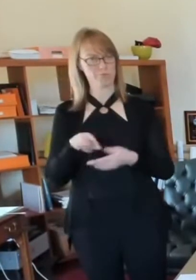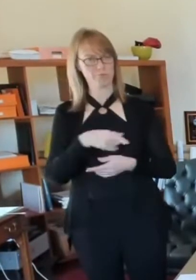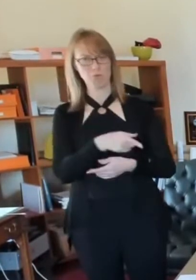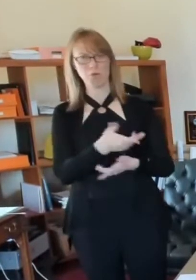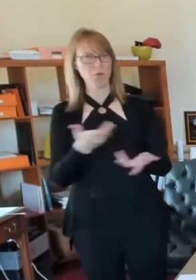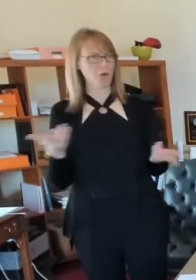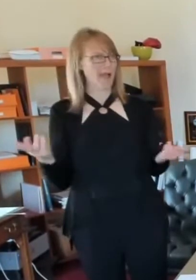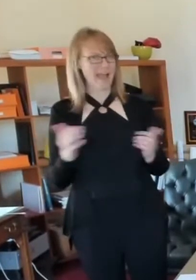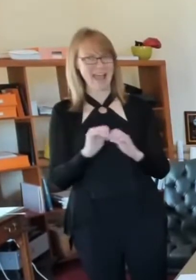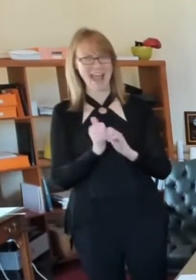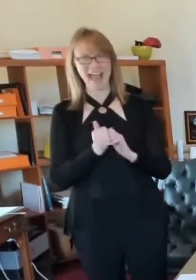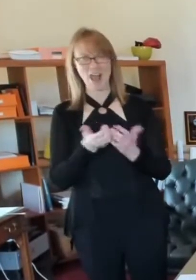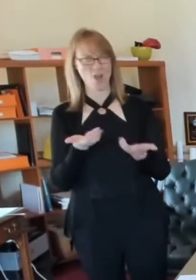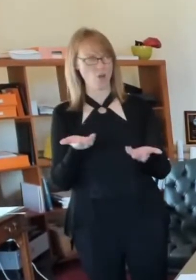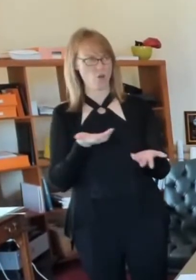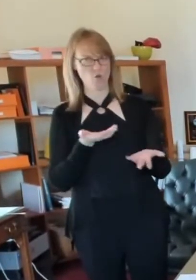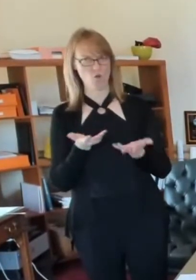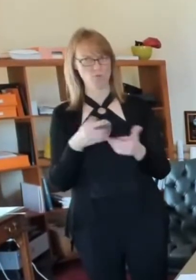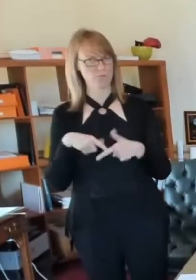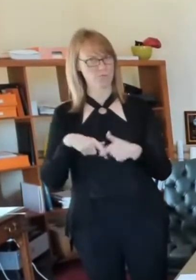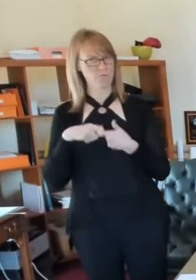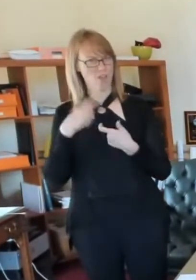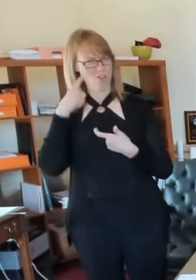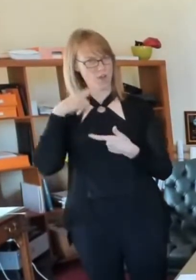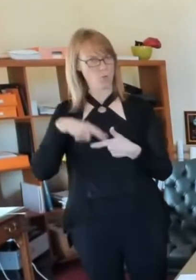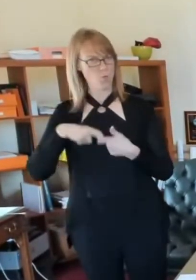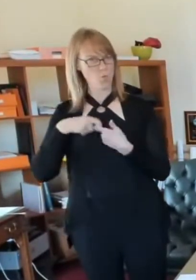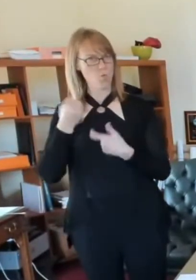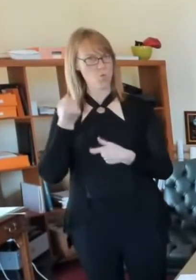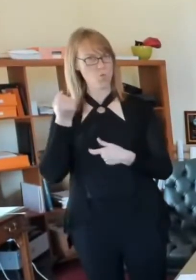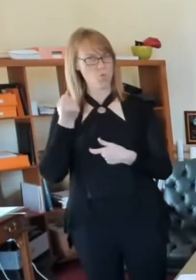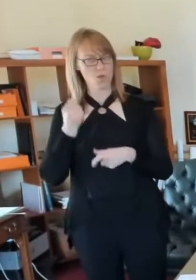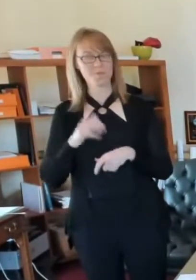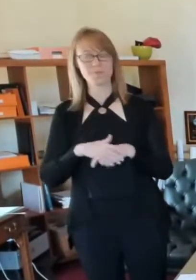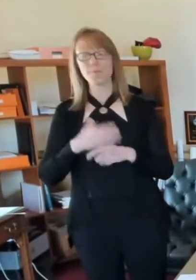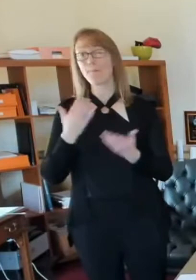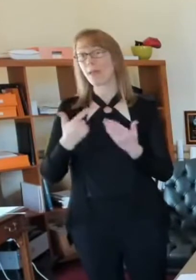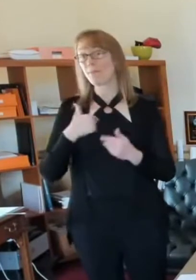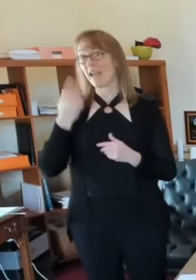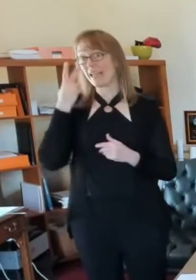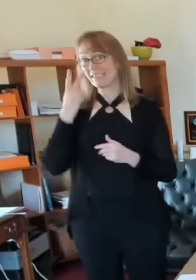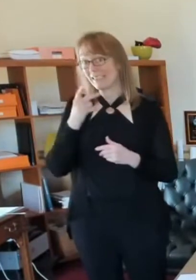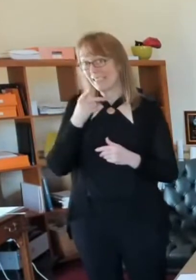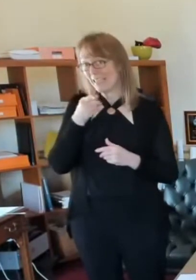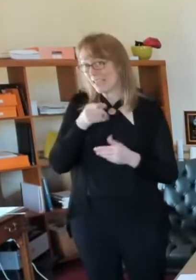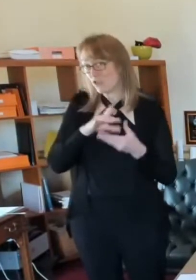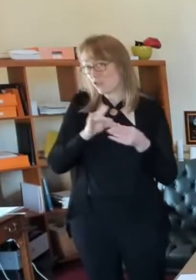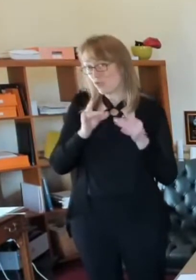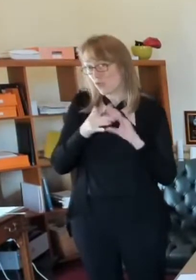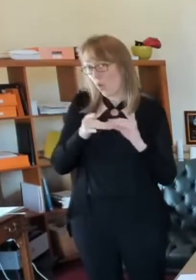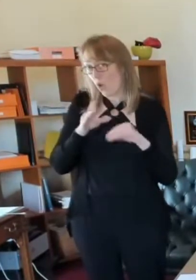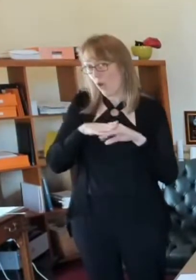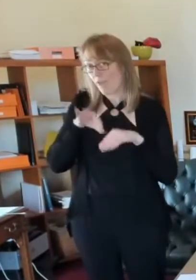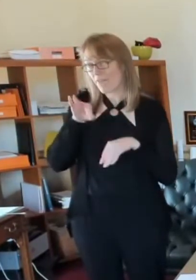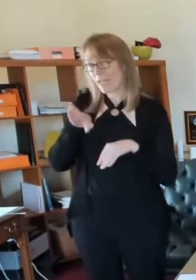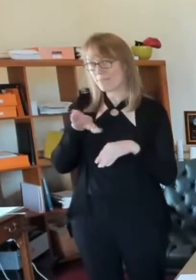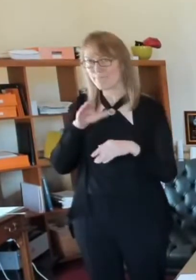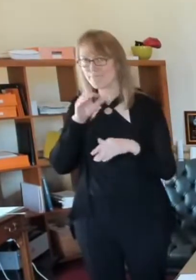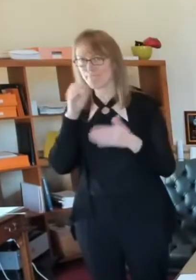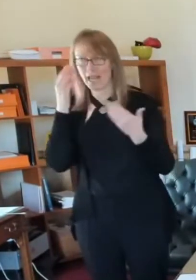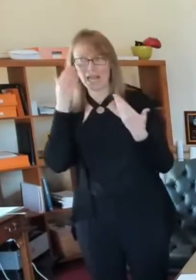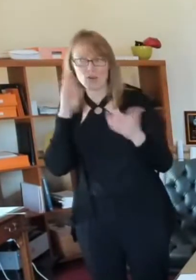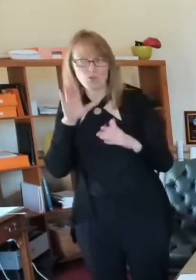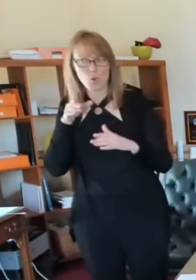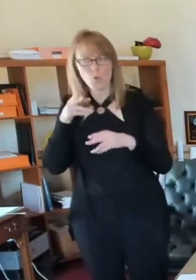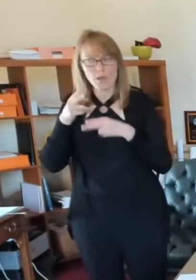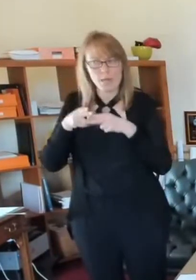this question on Facebook over the weekend, and, you know, I don't know the name of the person, the address, or anything like that, so I